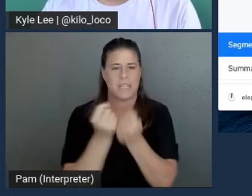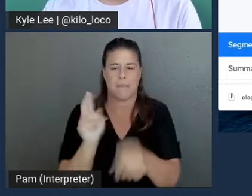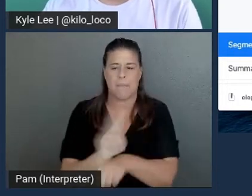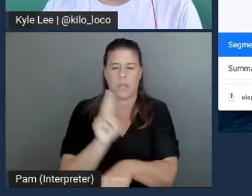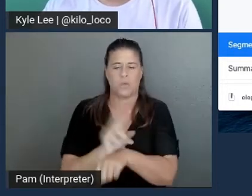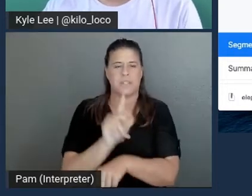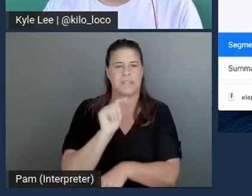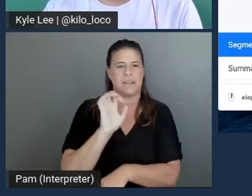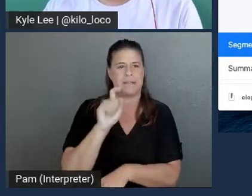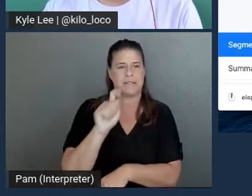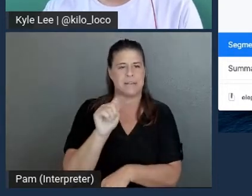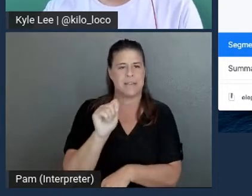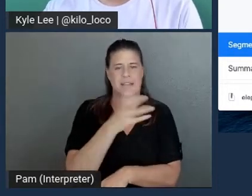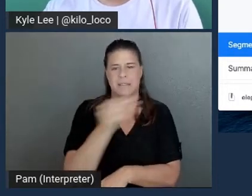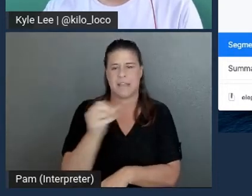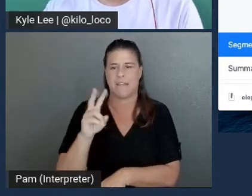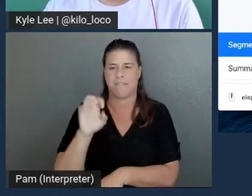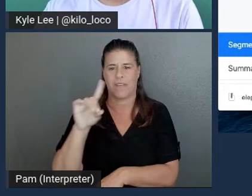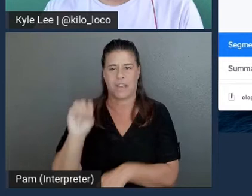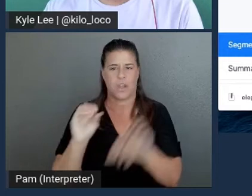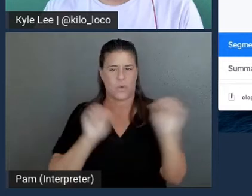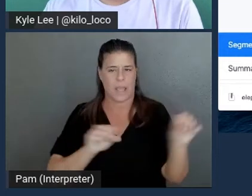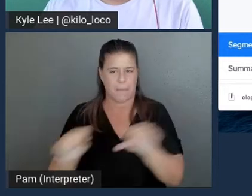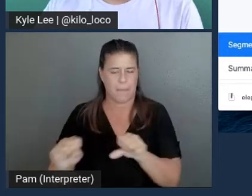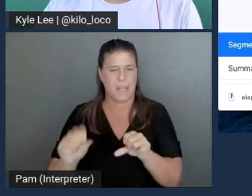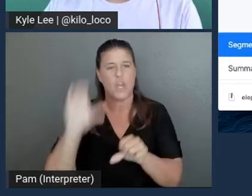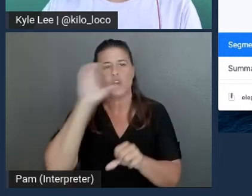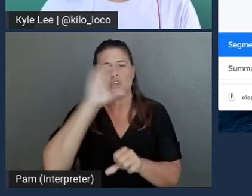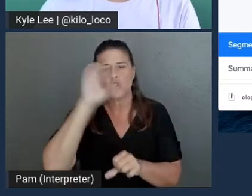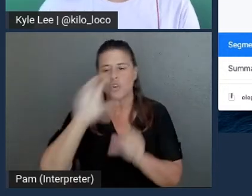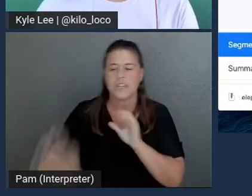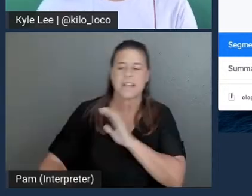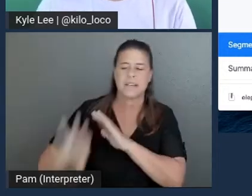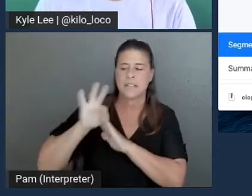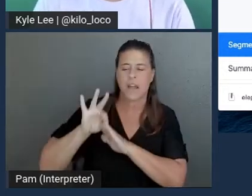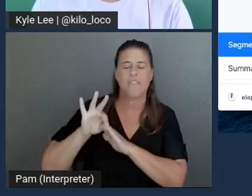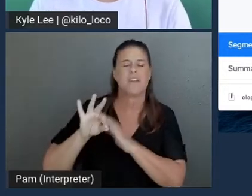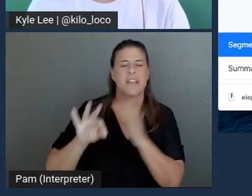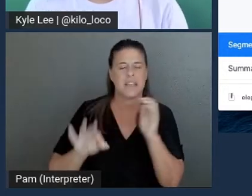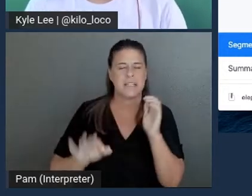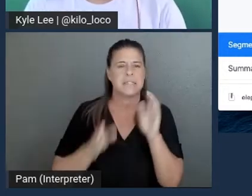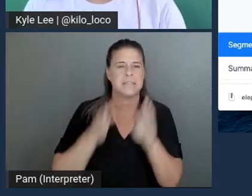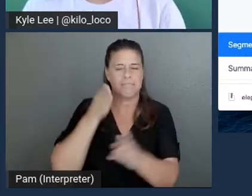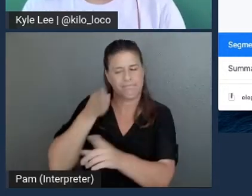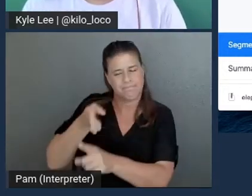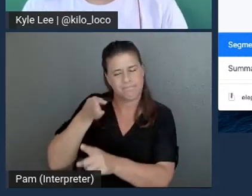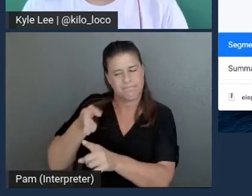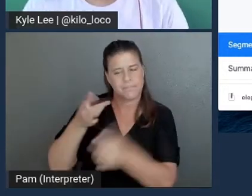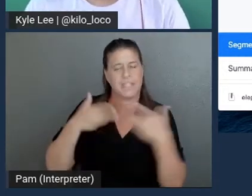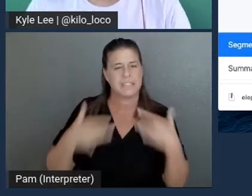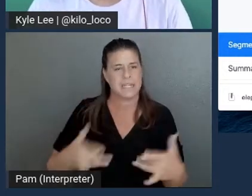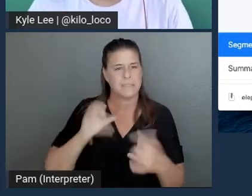video capability. So search and discovery is probably the main use